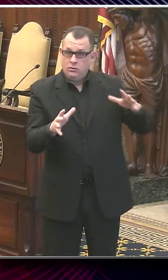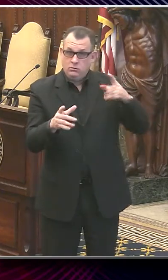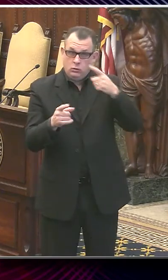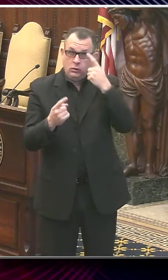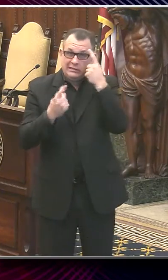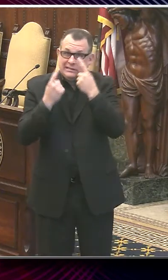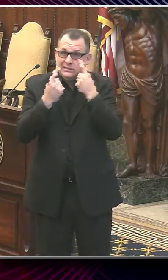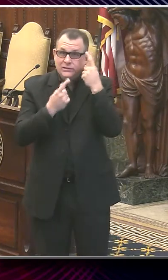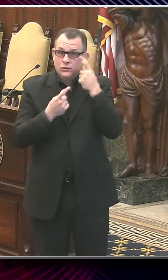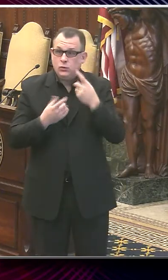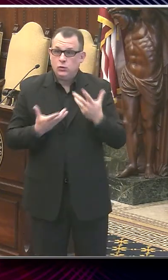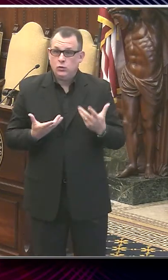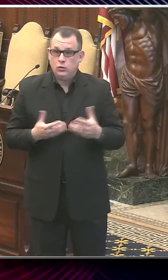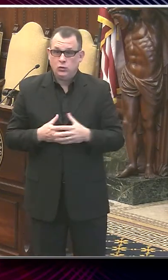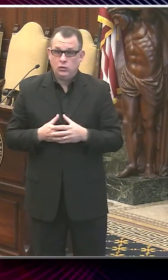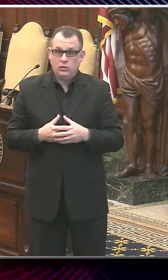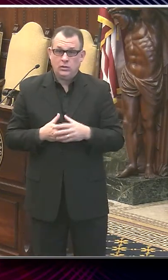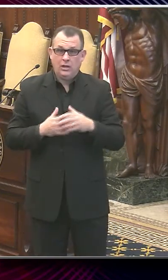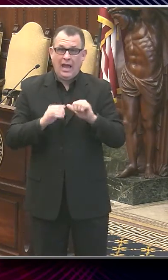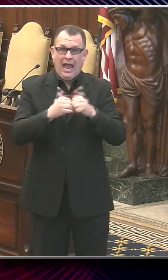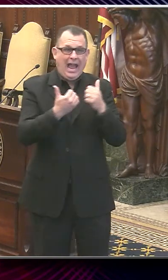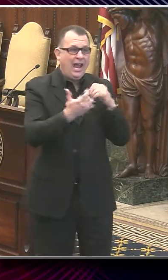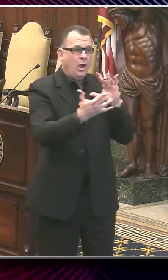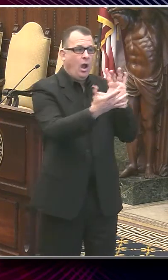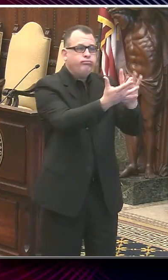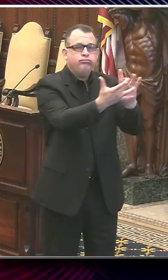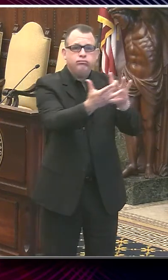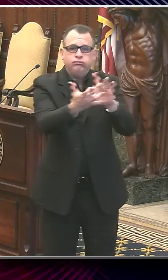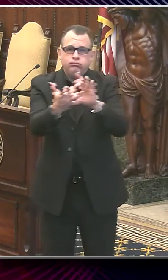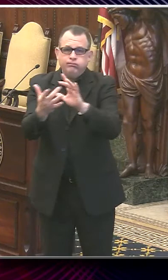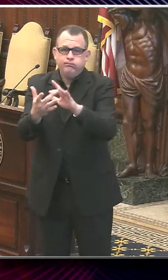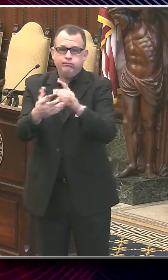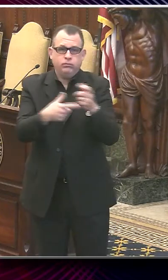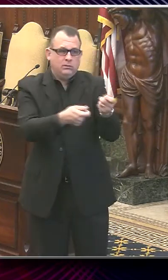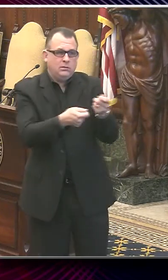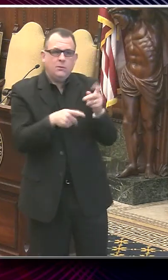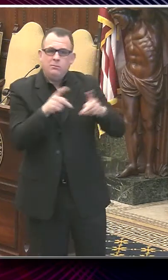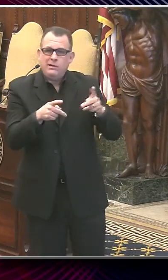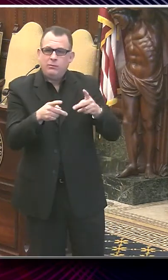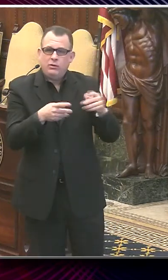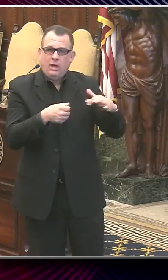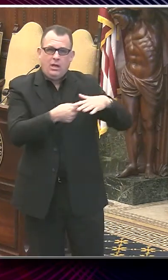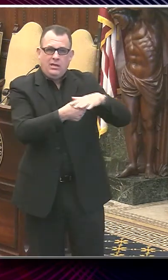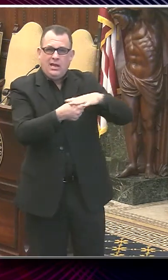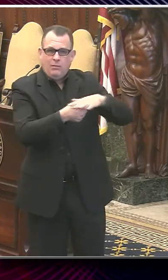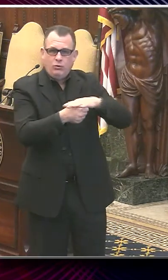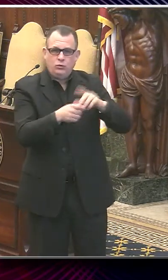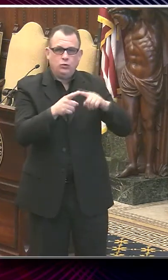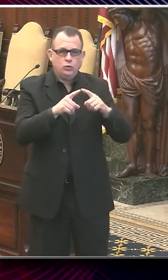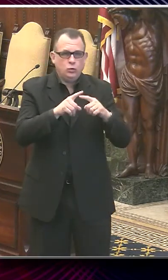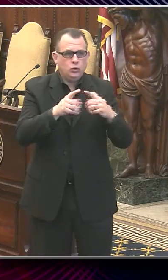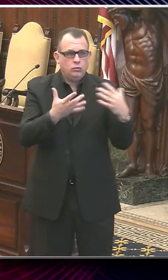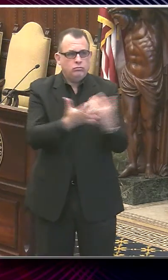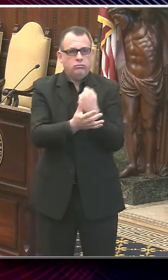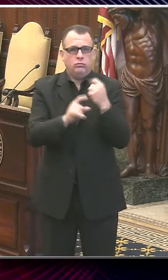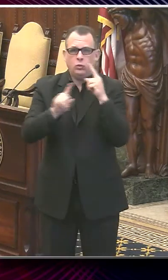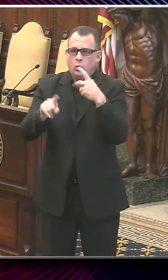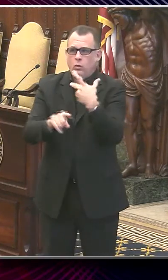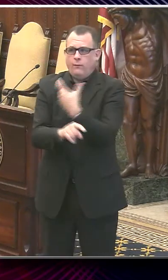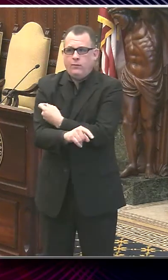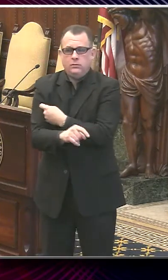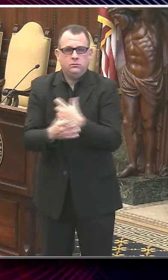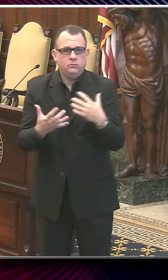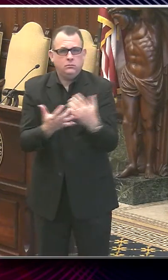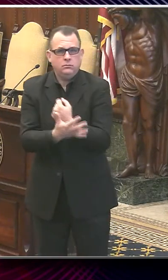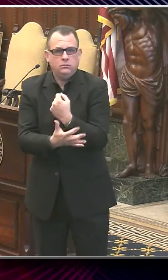like door-to-door outreach or any other kind of effort to make sure that folks who live in the neighborhood actually get vaccinated? Yes, we're very